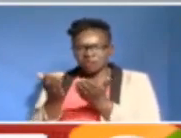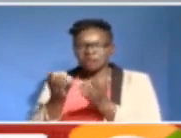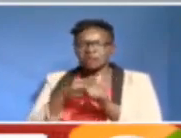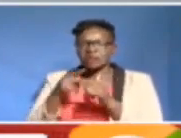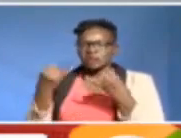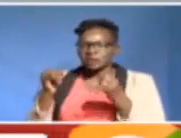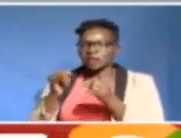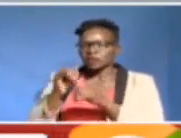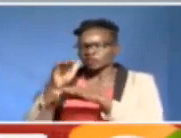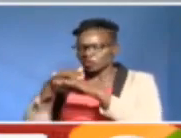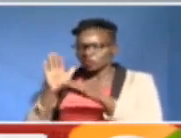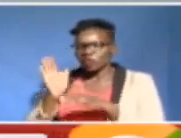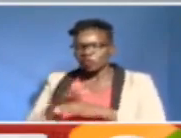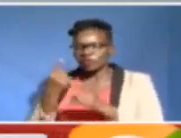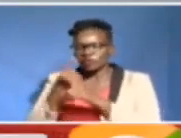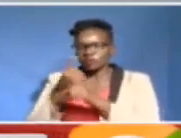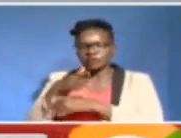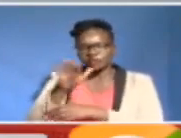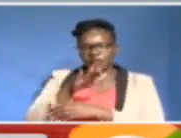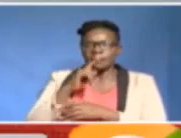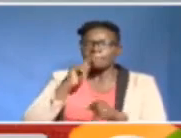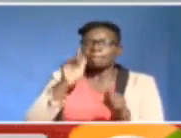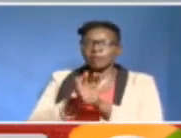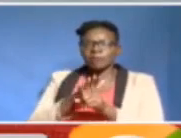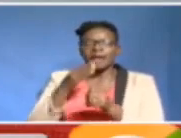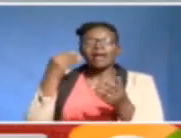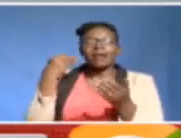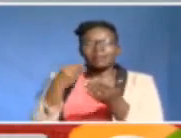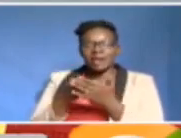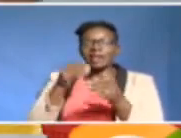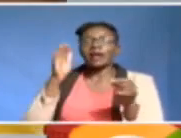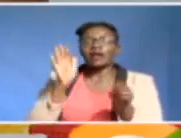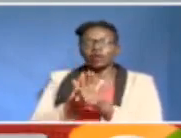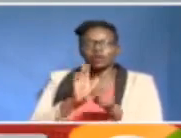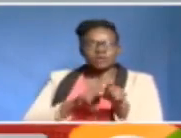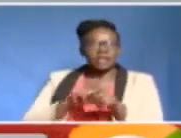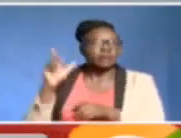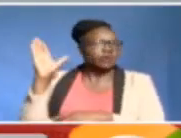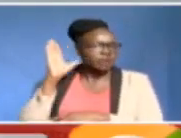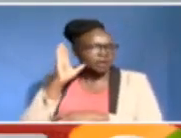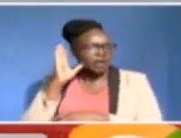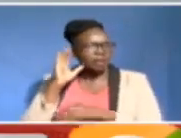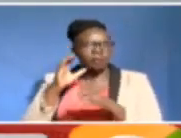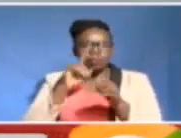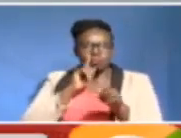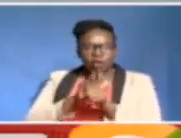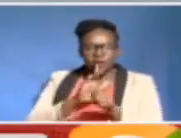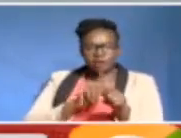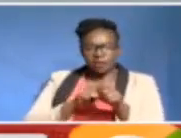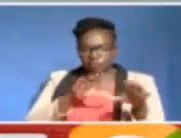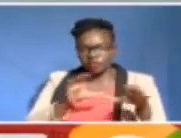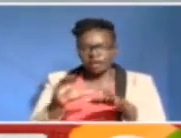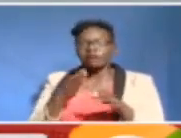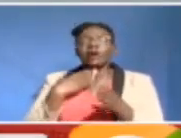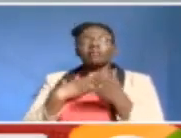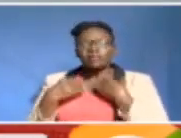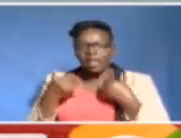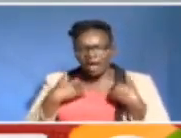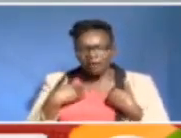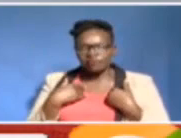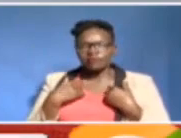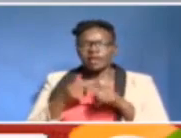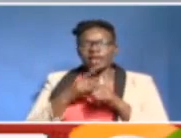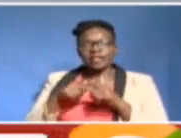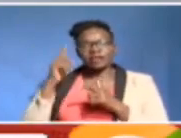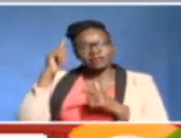different places, and they promise you a lot of things. And when you hear these promises, when you're suffering, because the thirst is real, the struggle is real, you will not